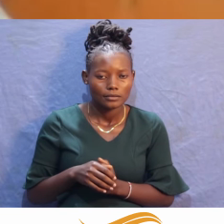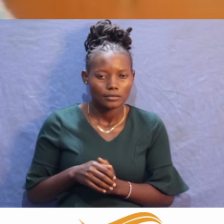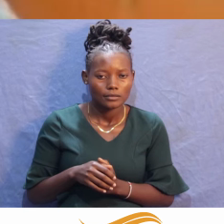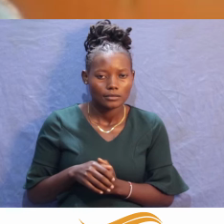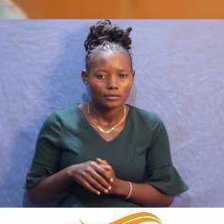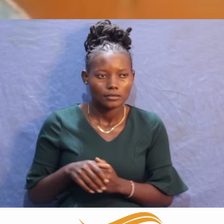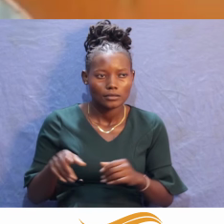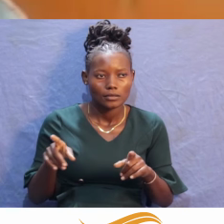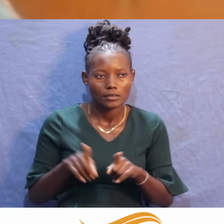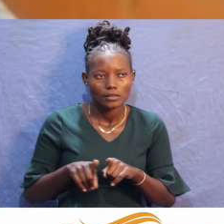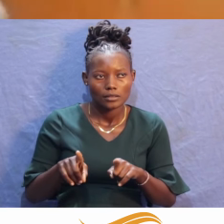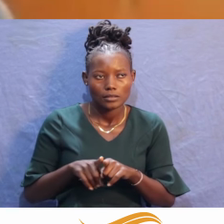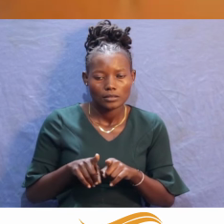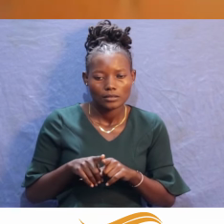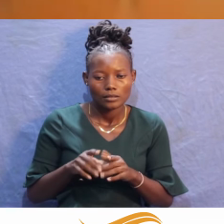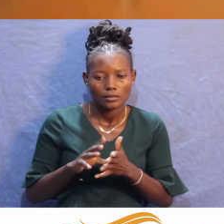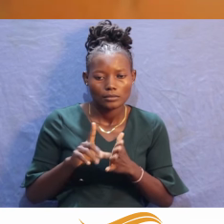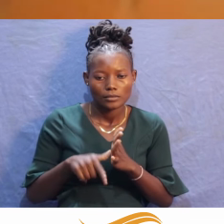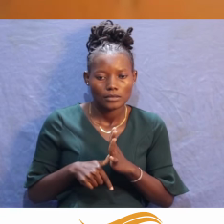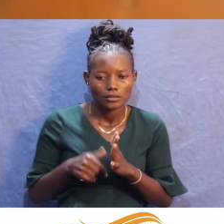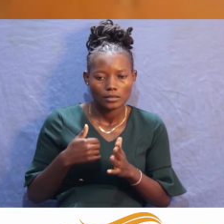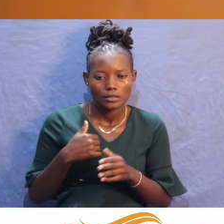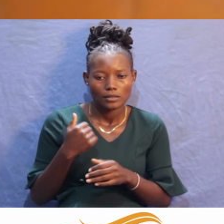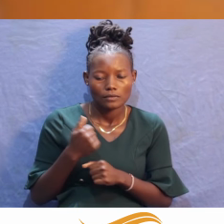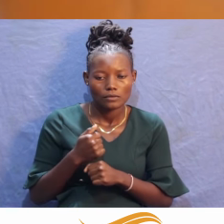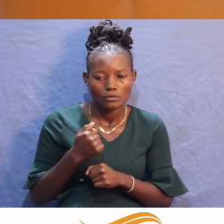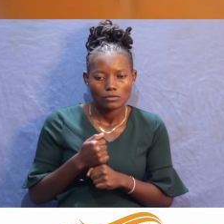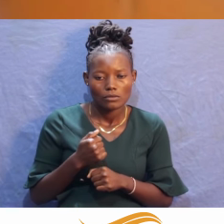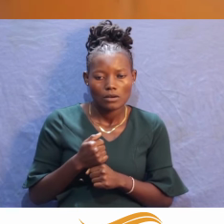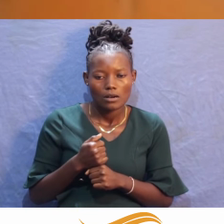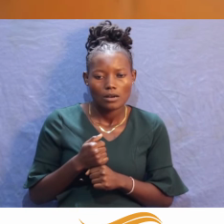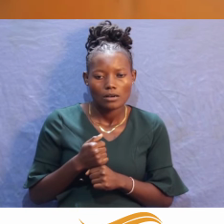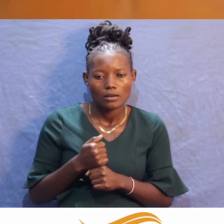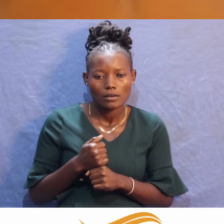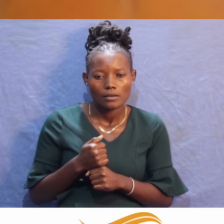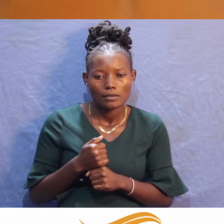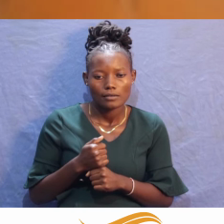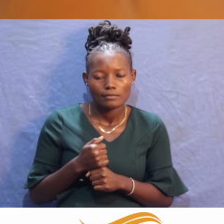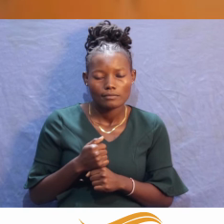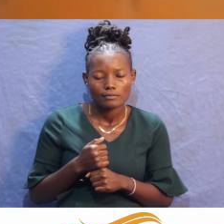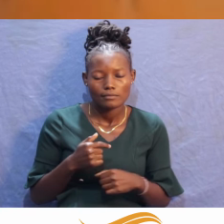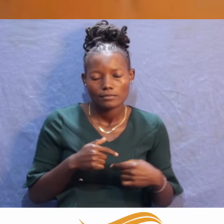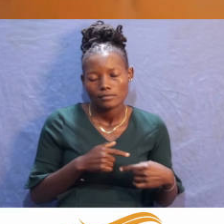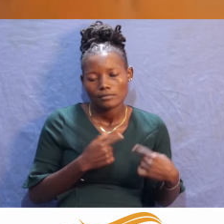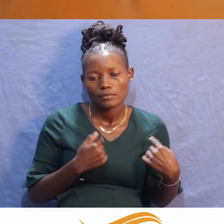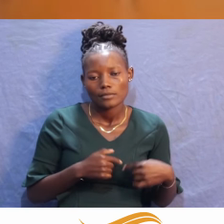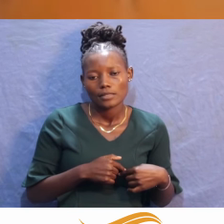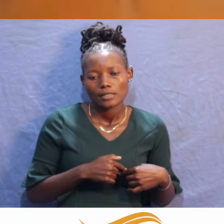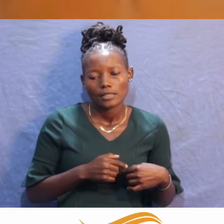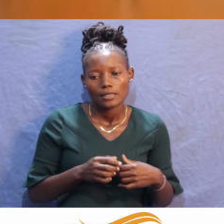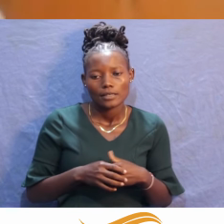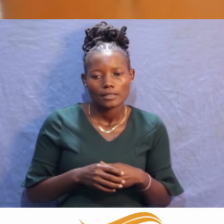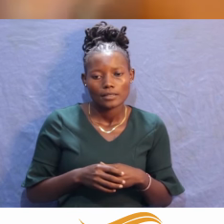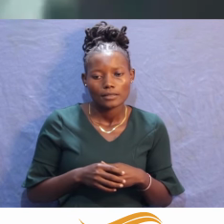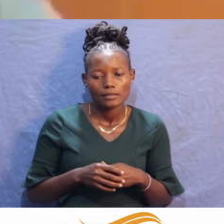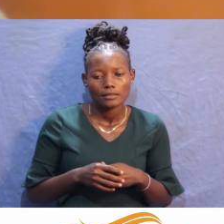hospital. Well, I haven't had a defibrillator, and has worked. The American Heart does not promote that, but in my experience, it